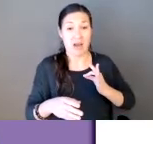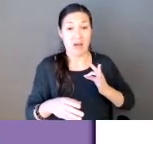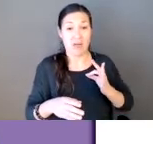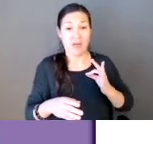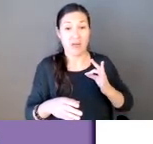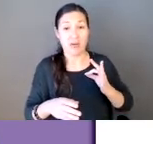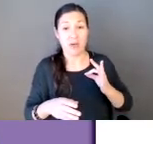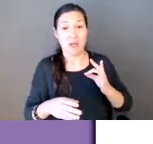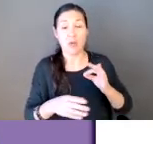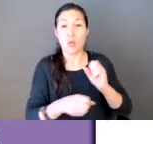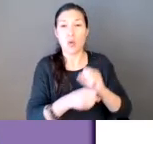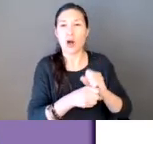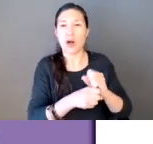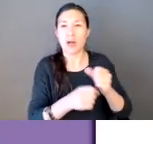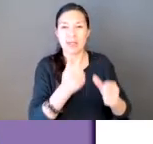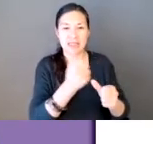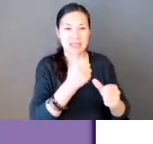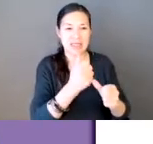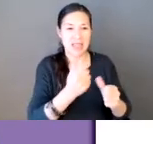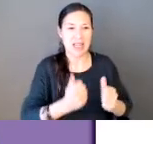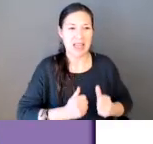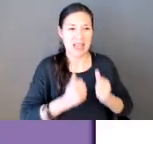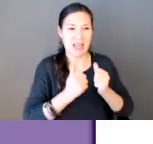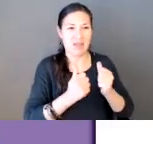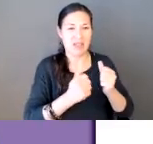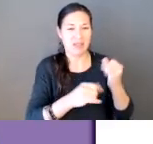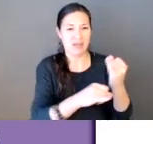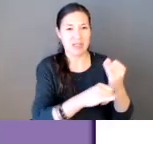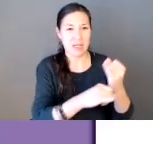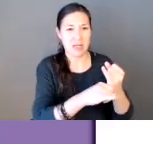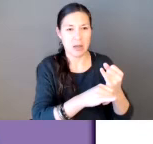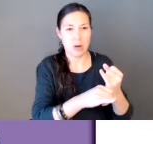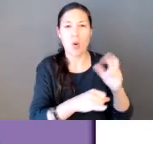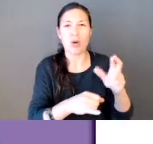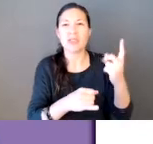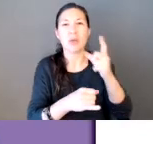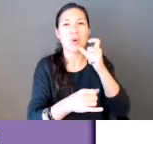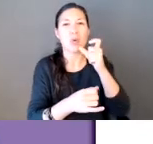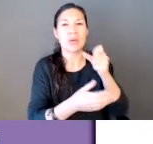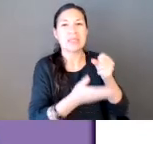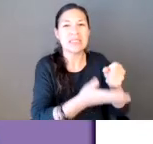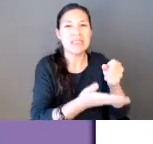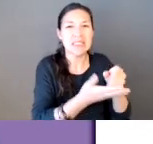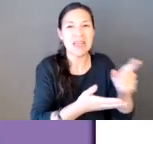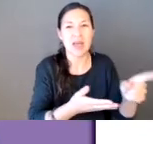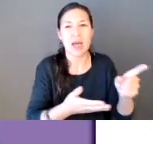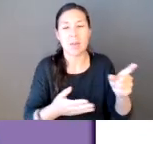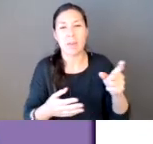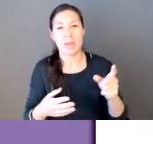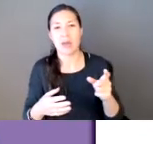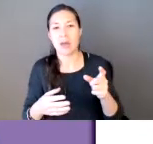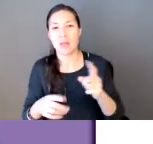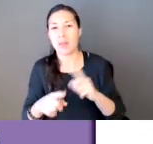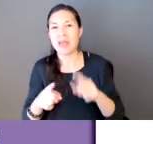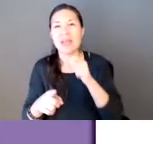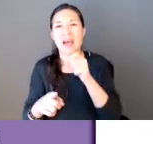services elders, but they're not actually a staff member of that facility. And so unless they're under DPH, they would be our